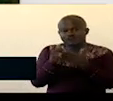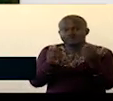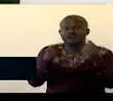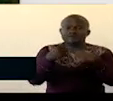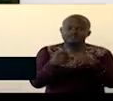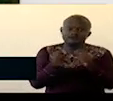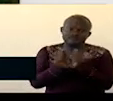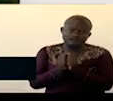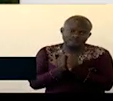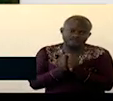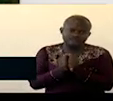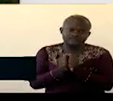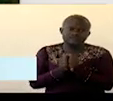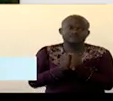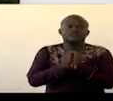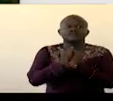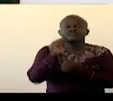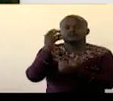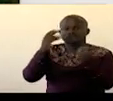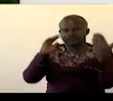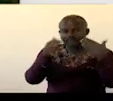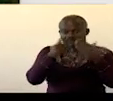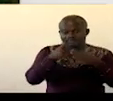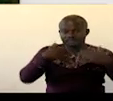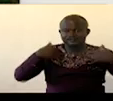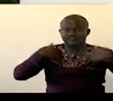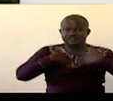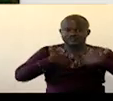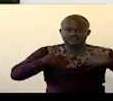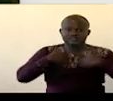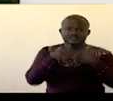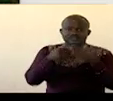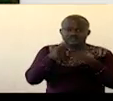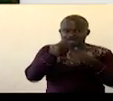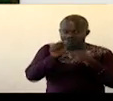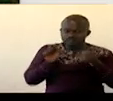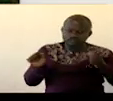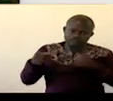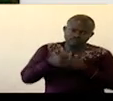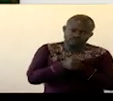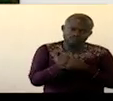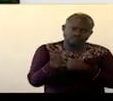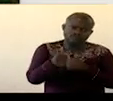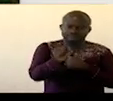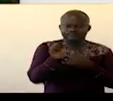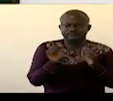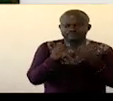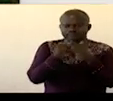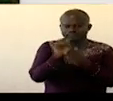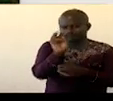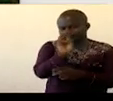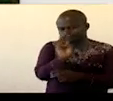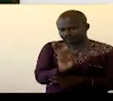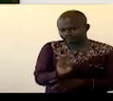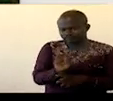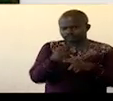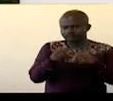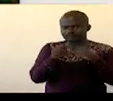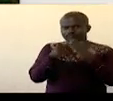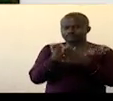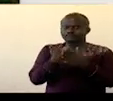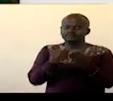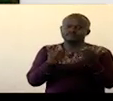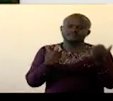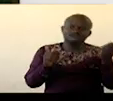different plants, different trees, and then these are tourists. They are trying to observe different